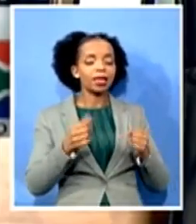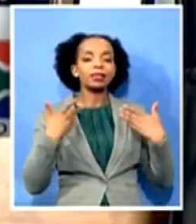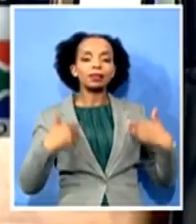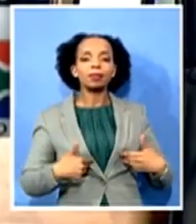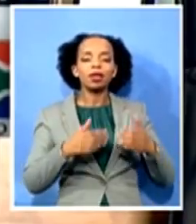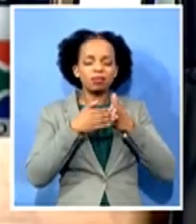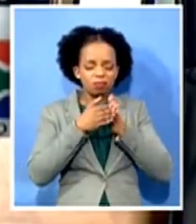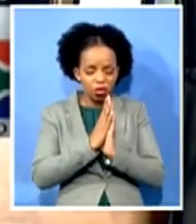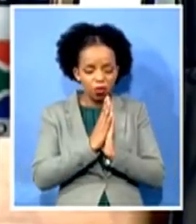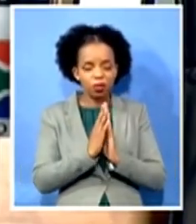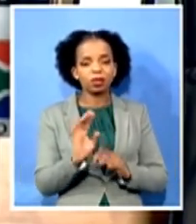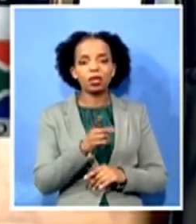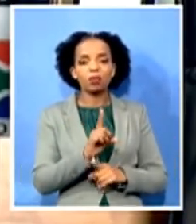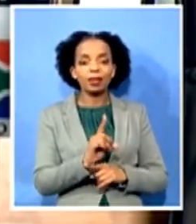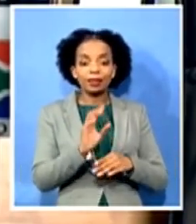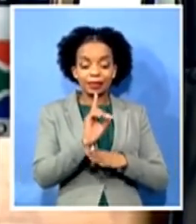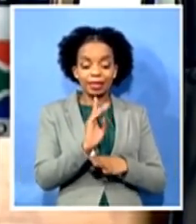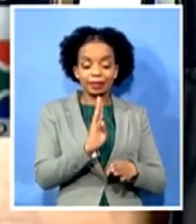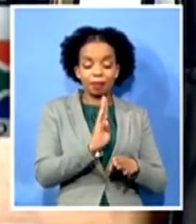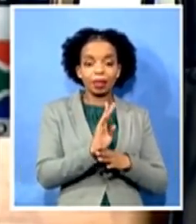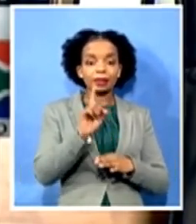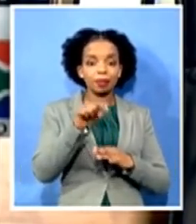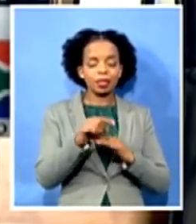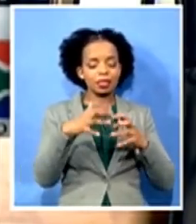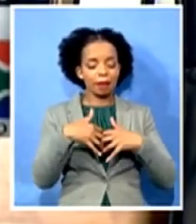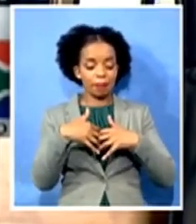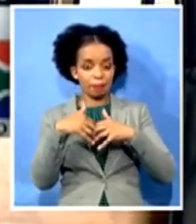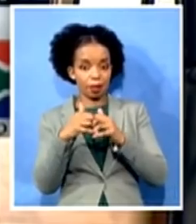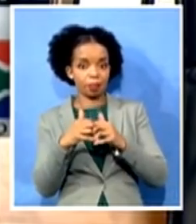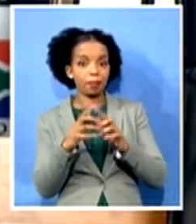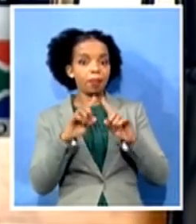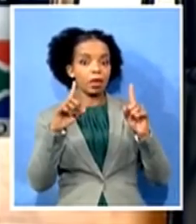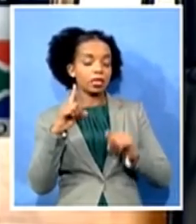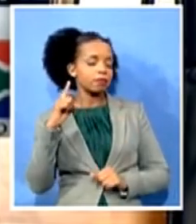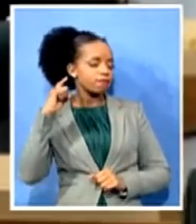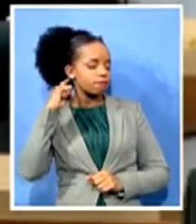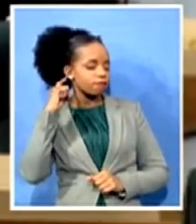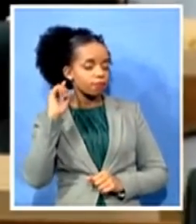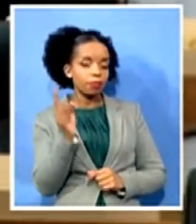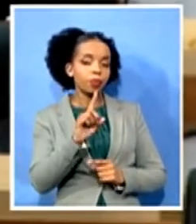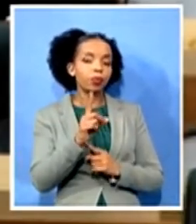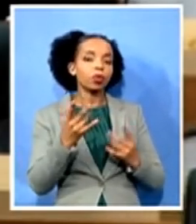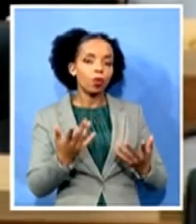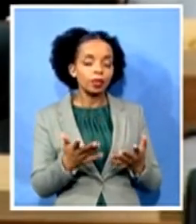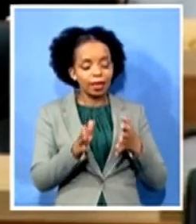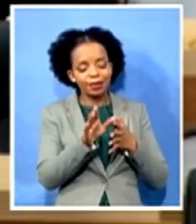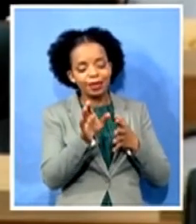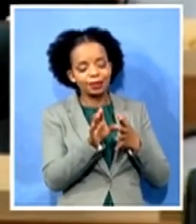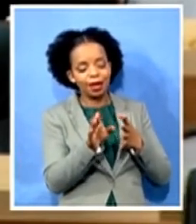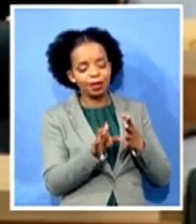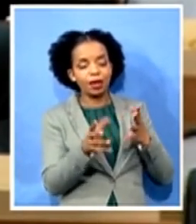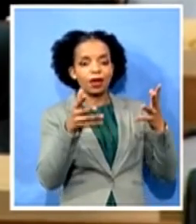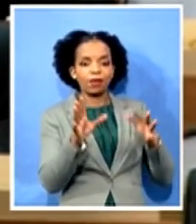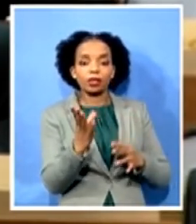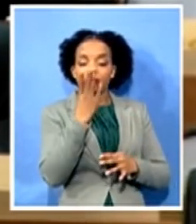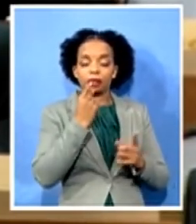into consideration the criteria that EXCO has requested us to follow. So who would go out